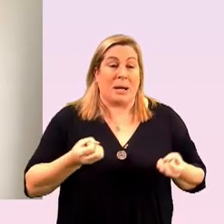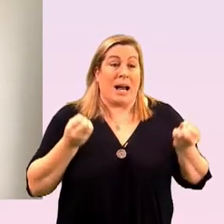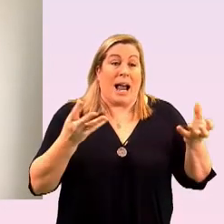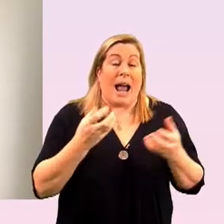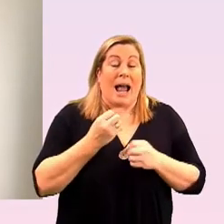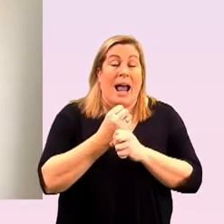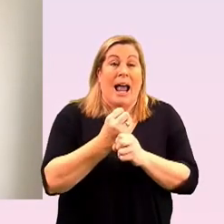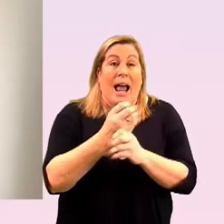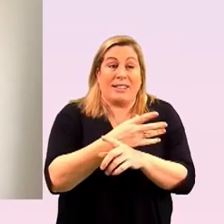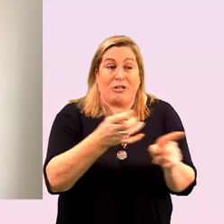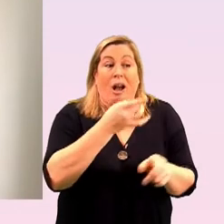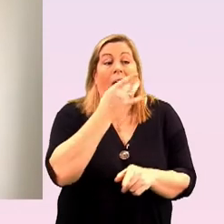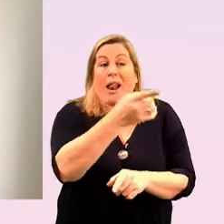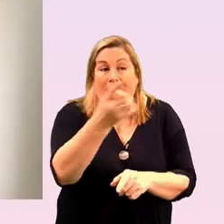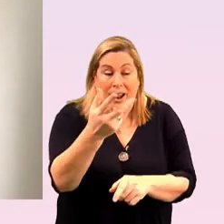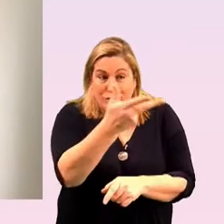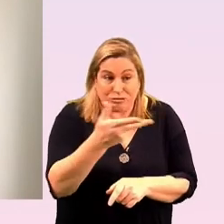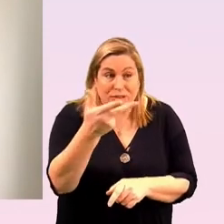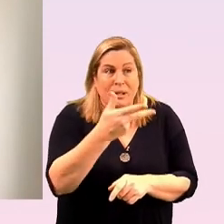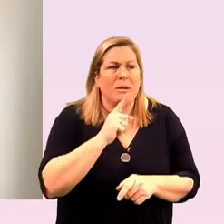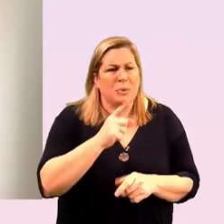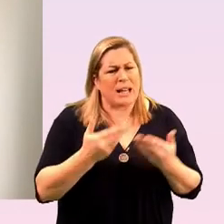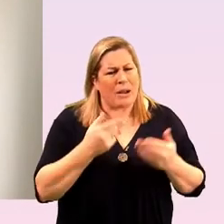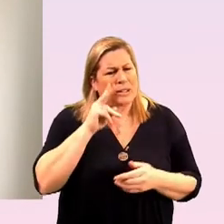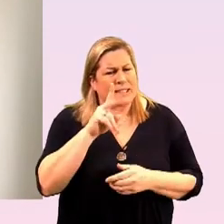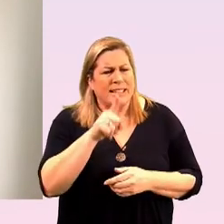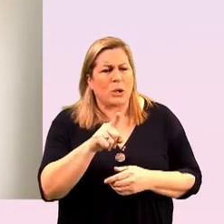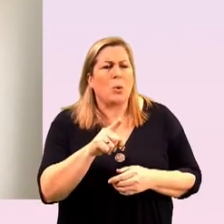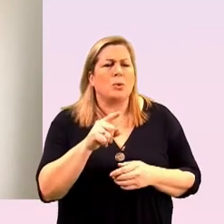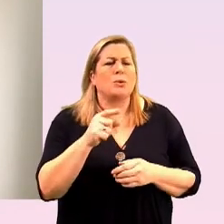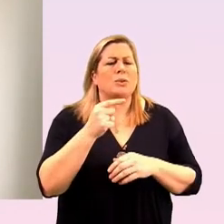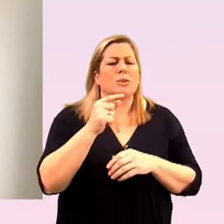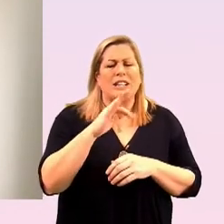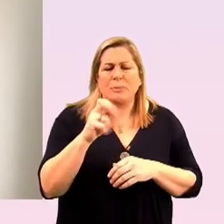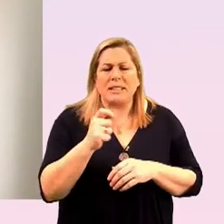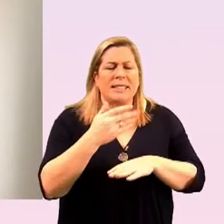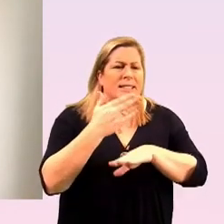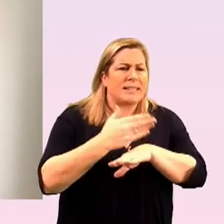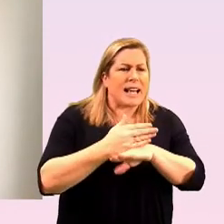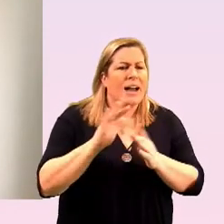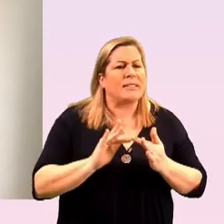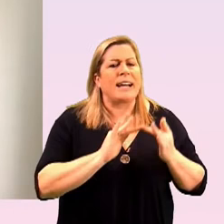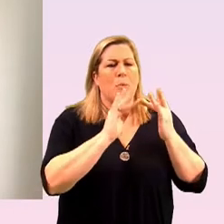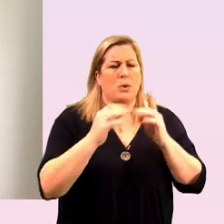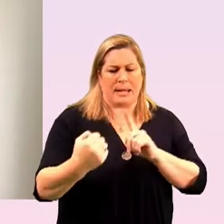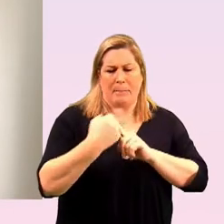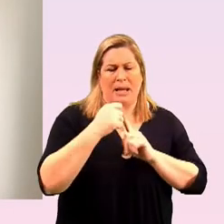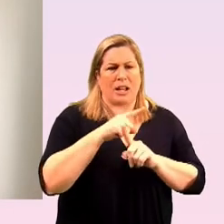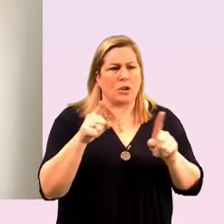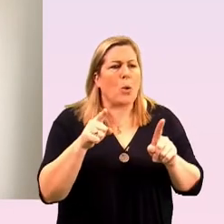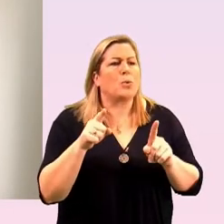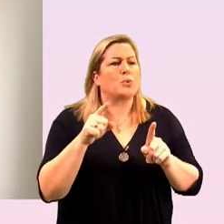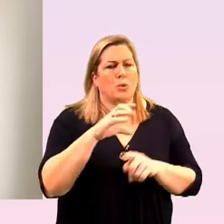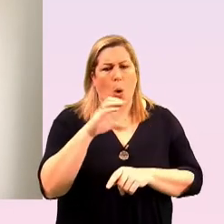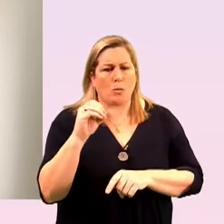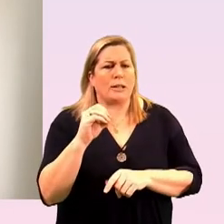everyone, but how have you seen kind of these LGBT staff networks impact these corporations that in a society